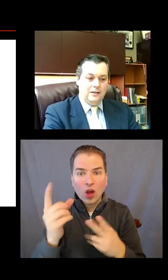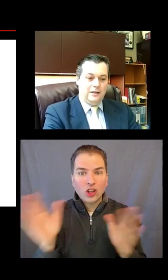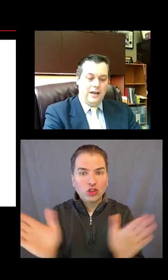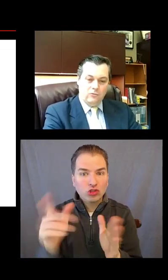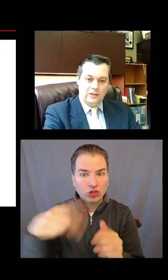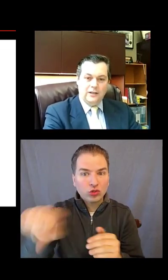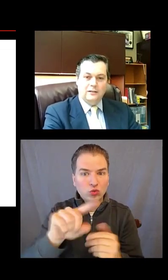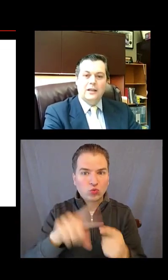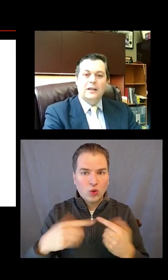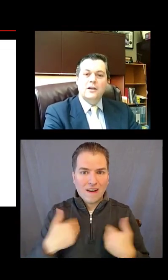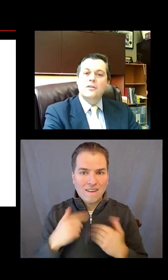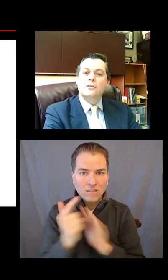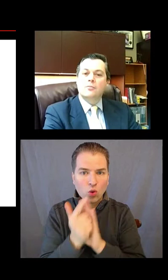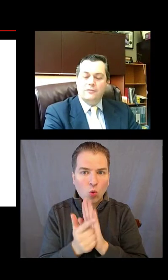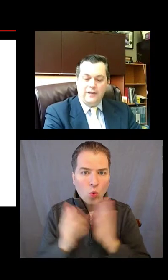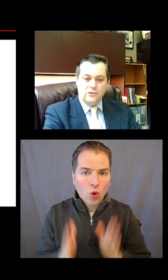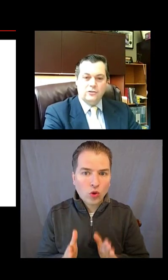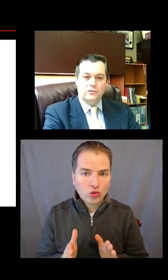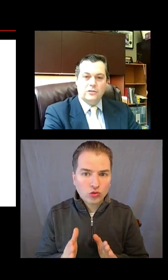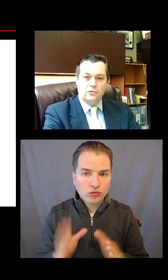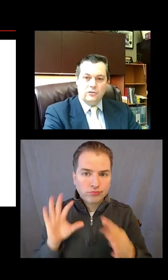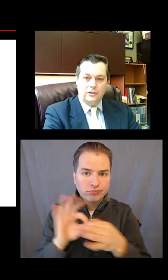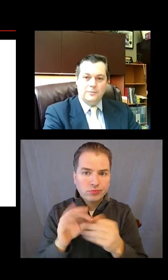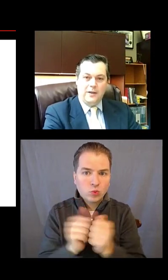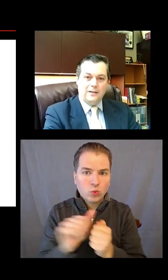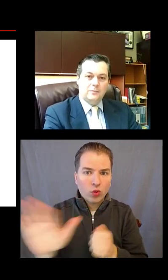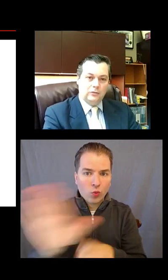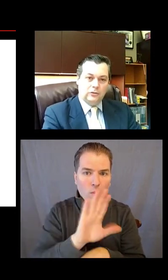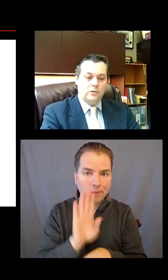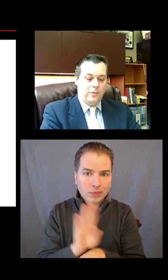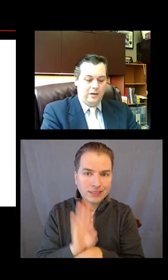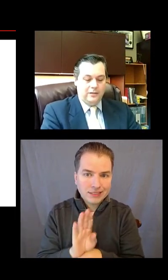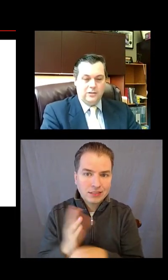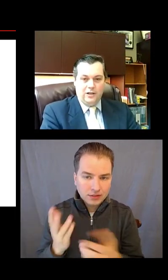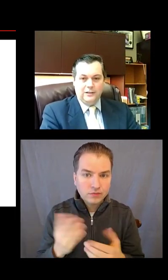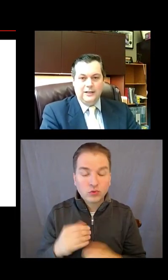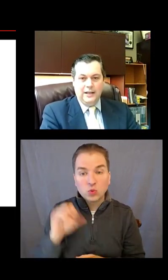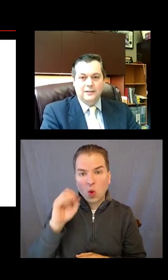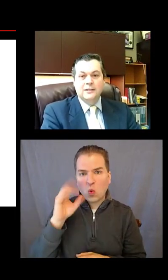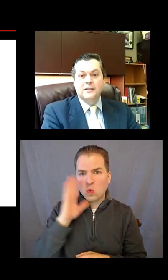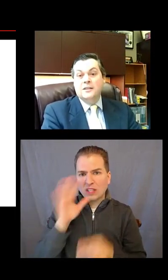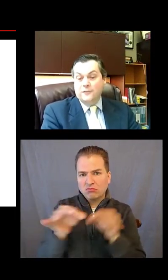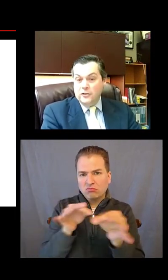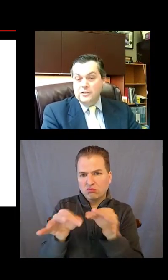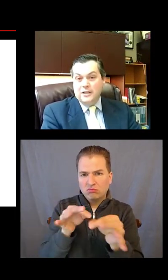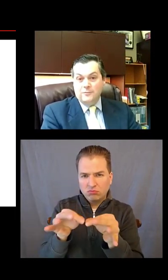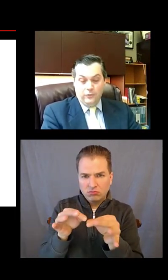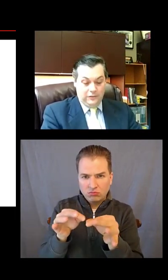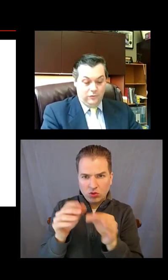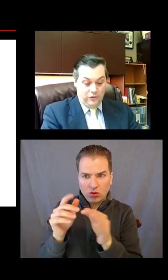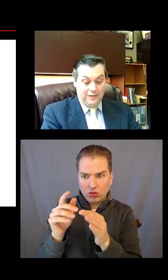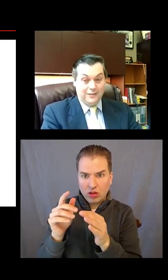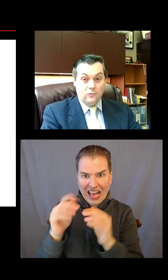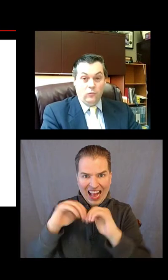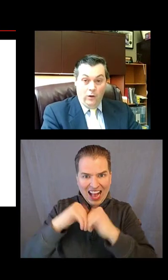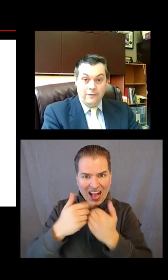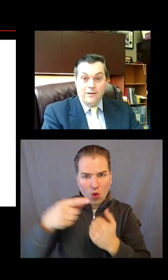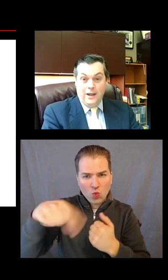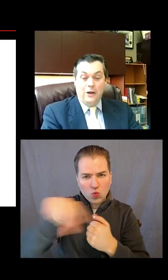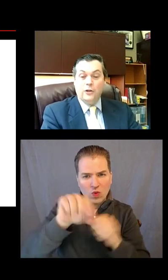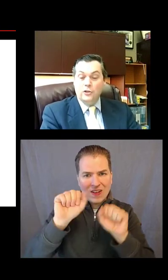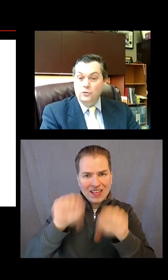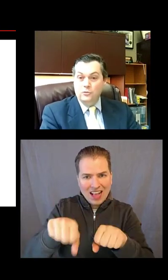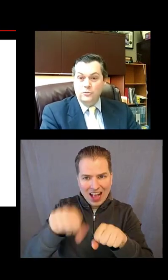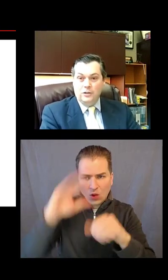and get accounting and other professionals as early as possible. So as part of the talk today, the first thing I'm going to address is,